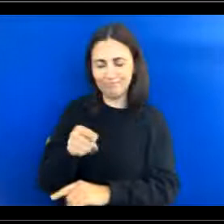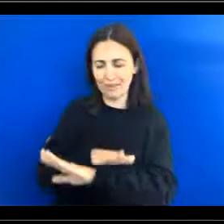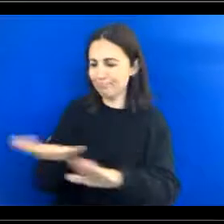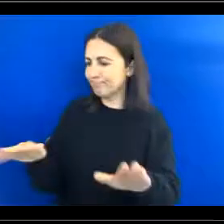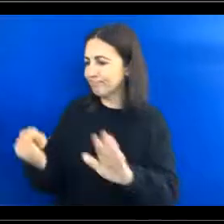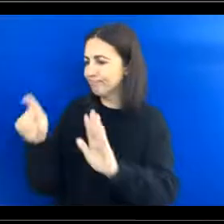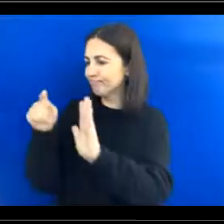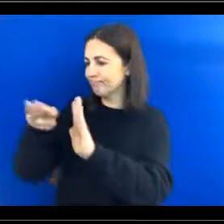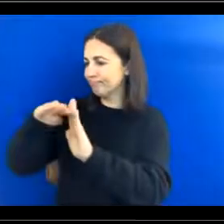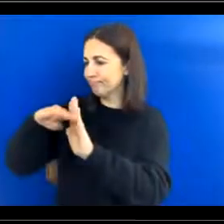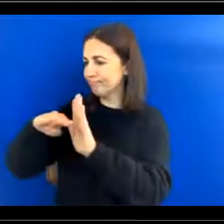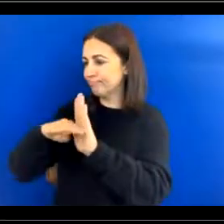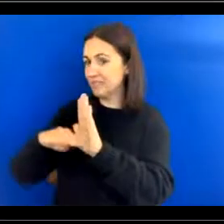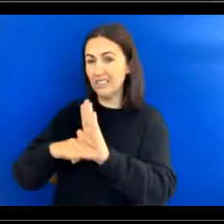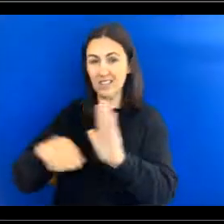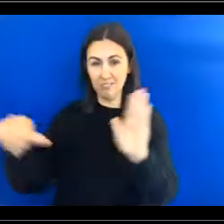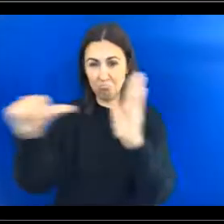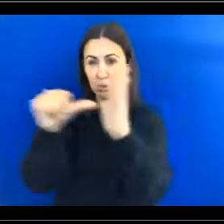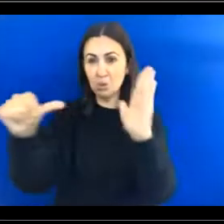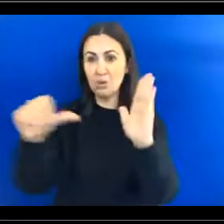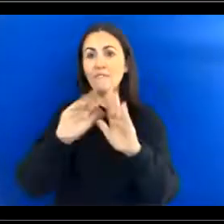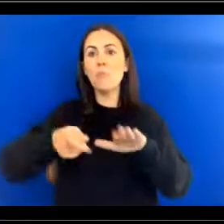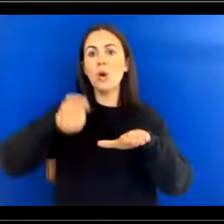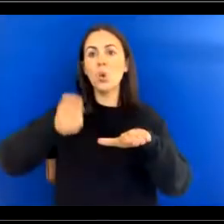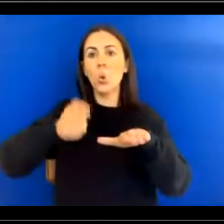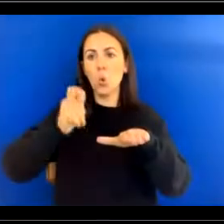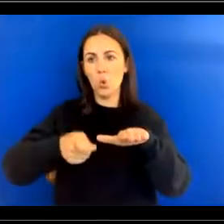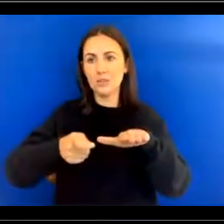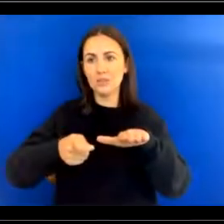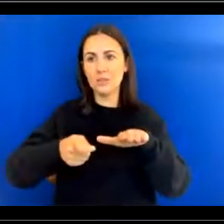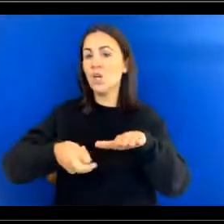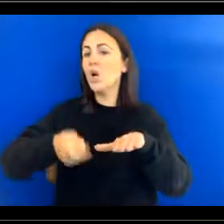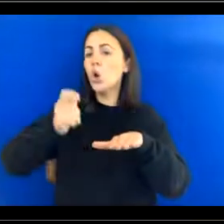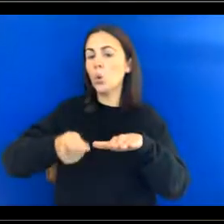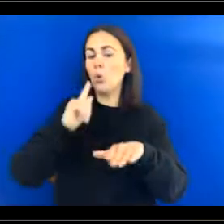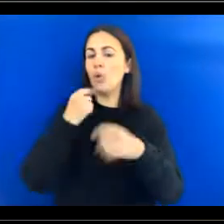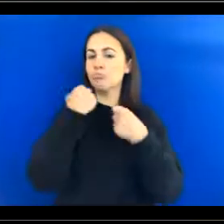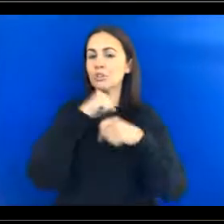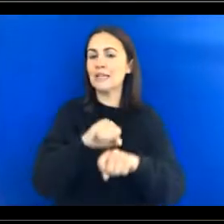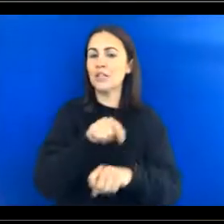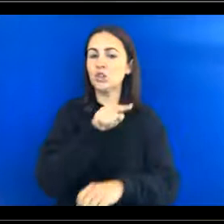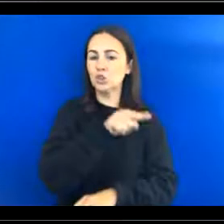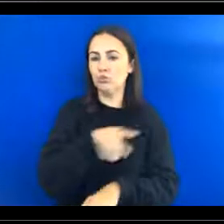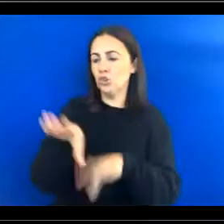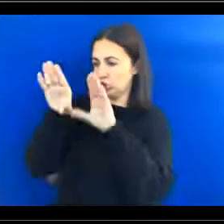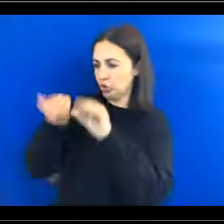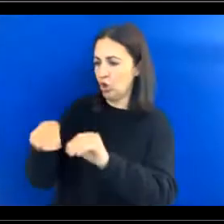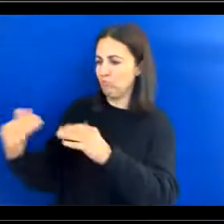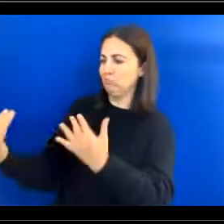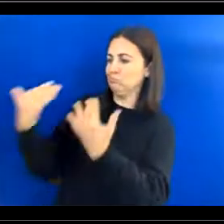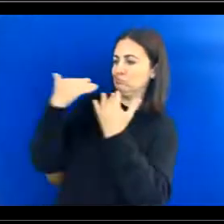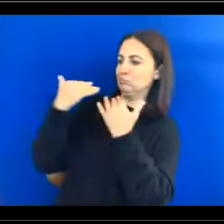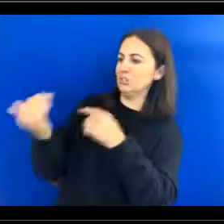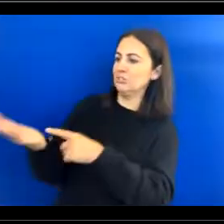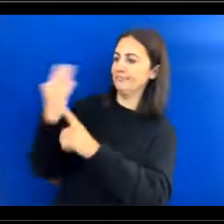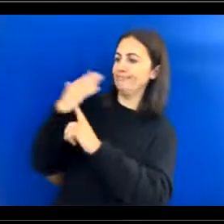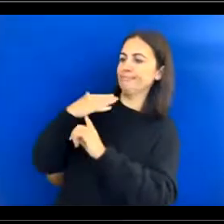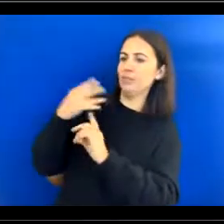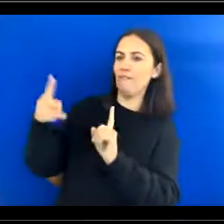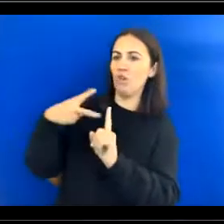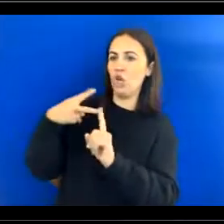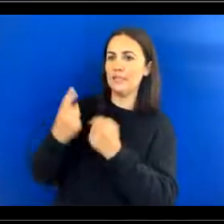those orders are made to provide you with protection from the violence or harassment or intimidation that you've